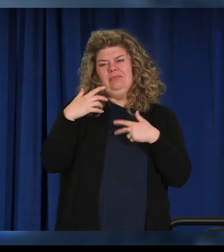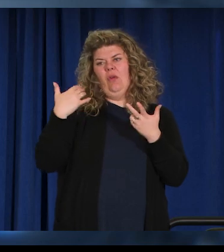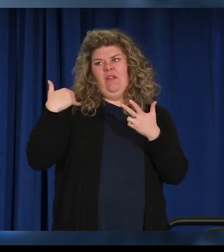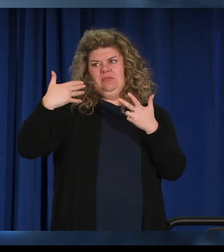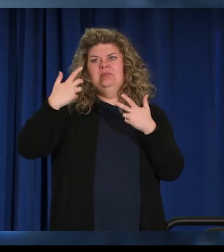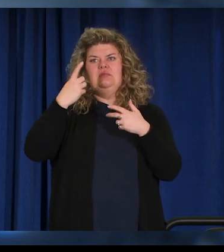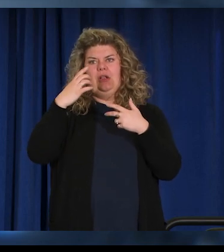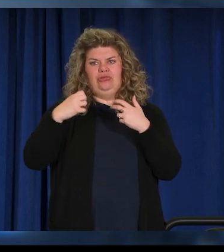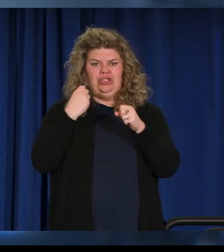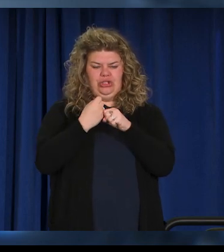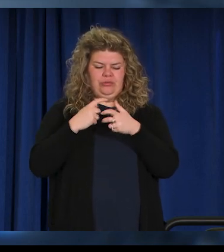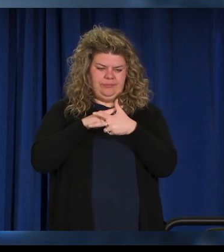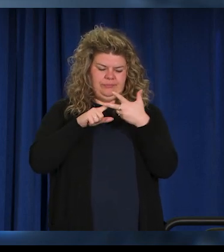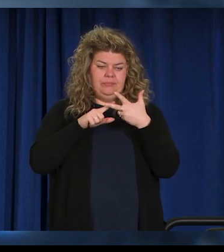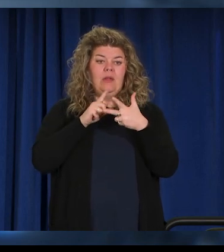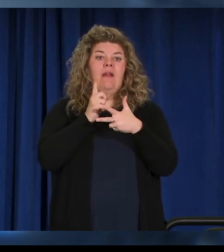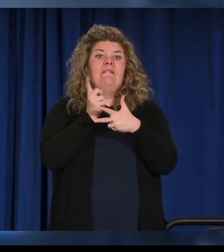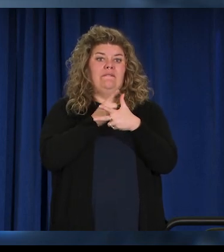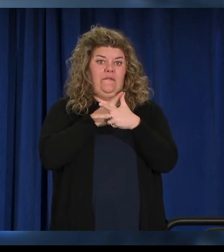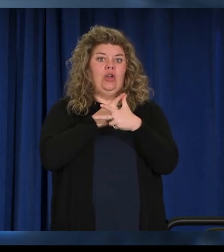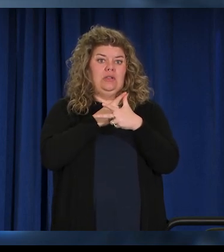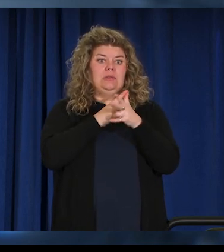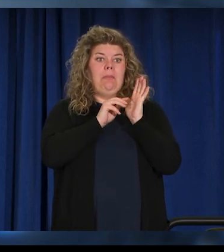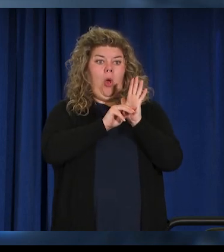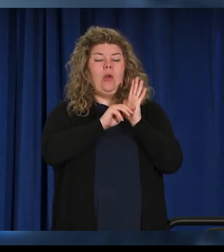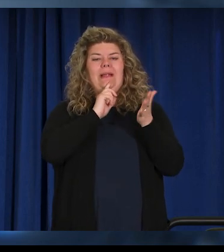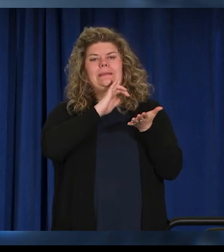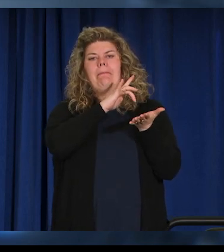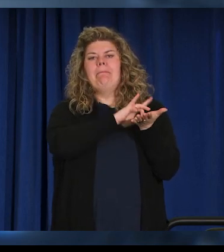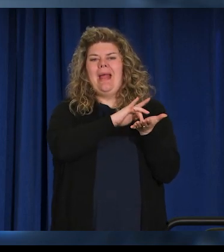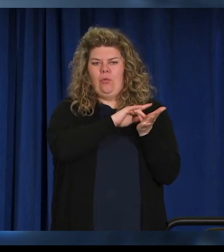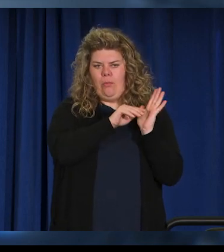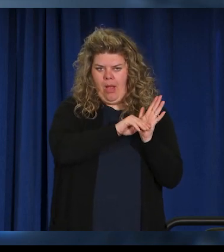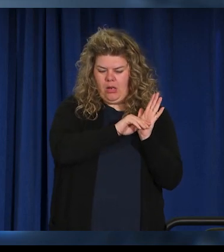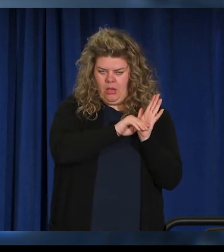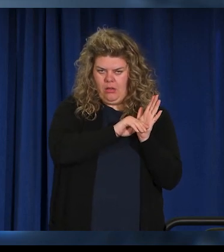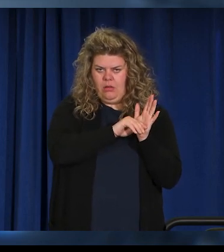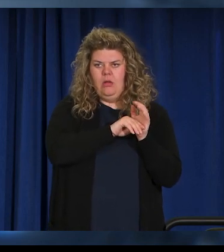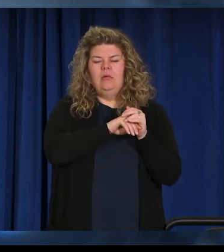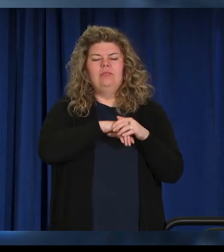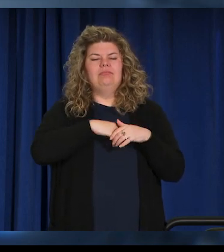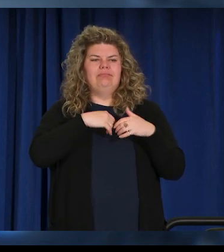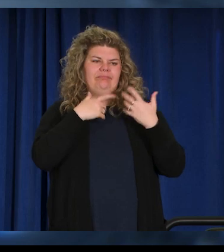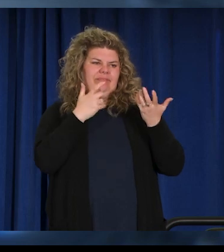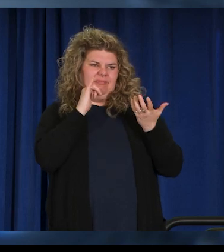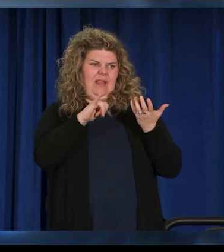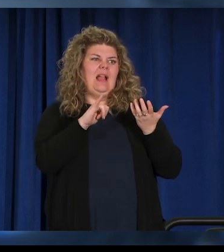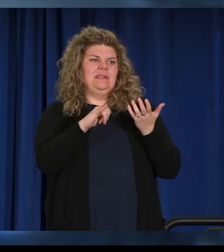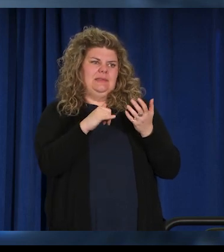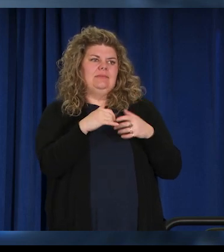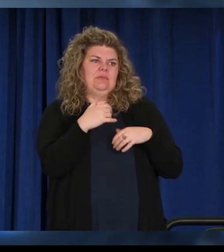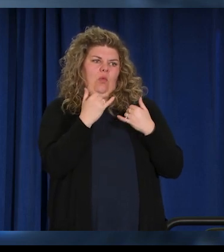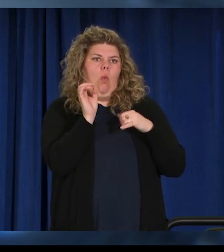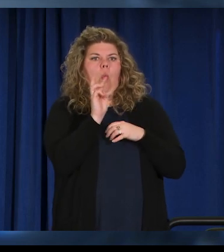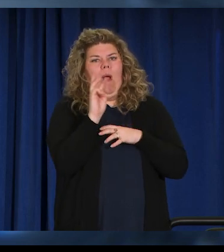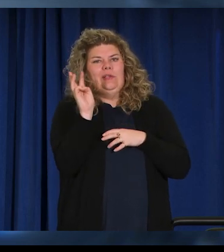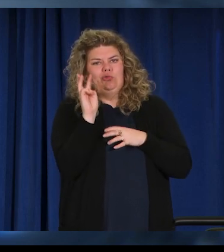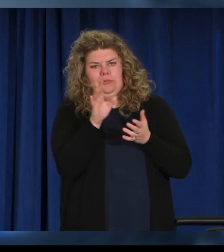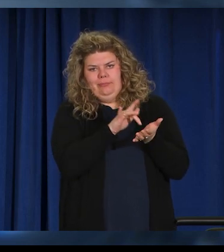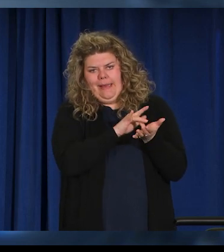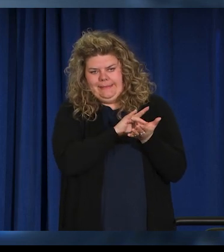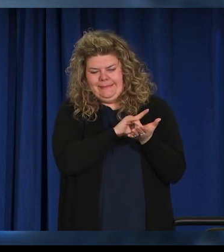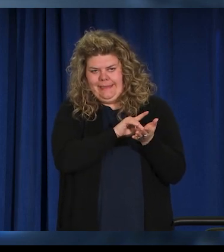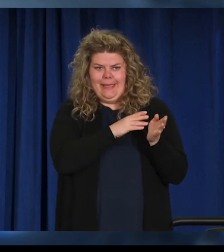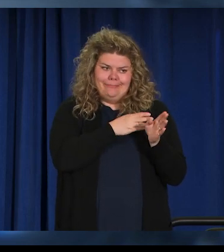the medical model was the prevailing model developed at the birth of modern Western medicine. It focuses on determinations